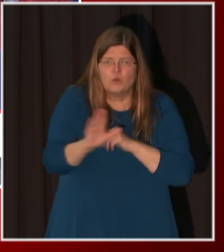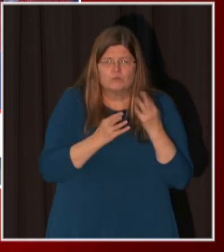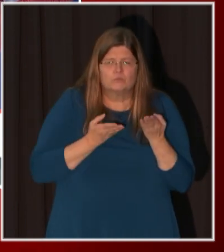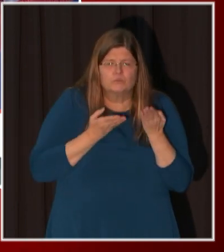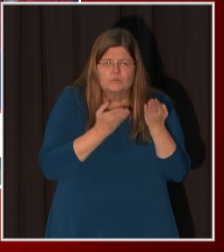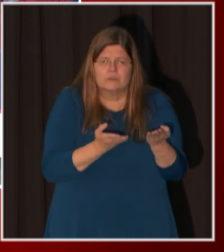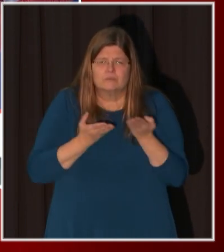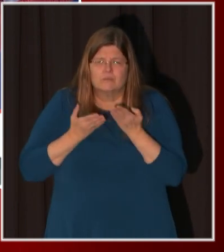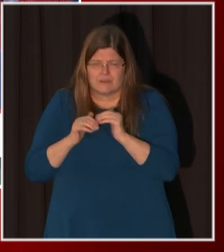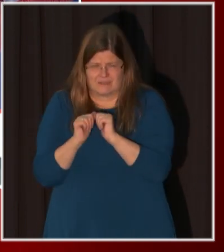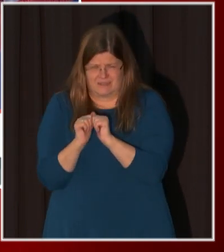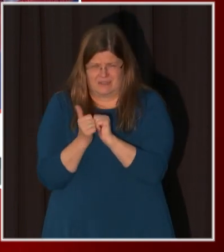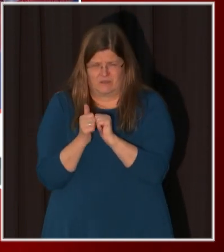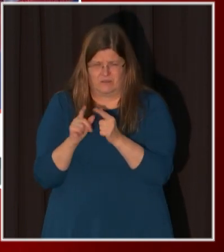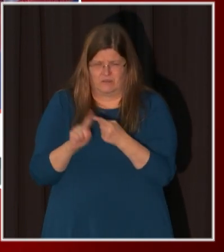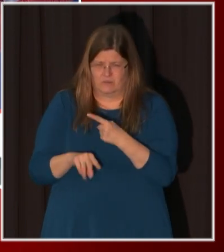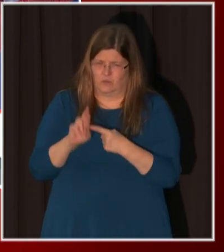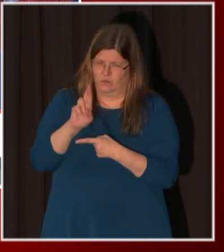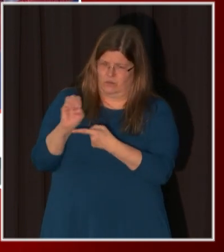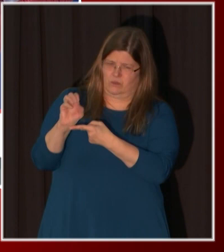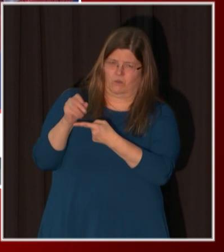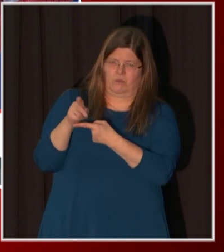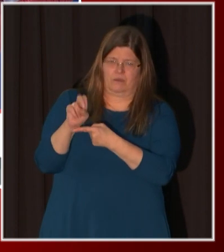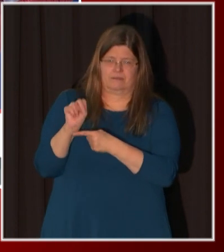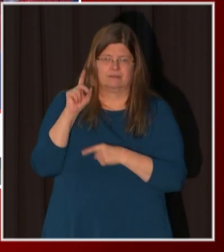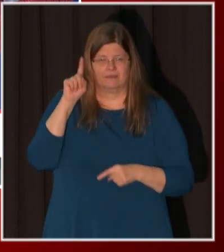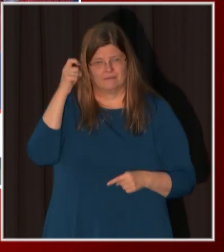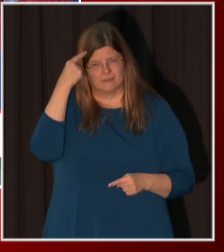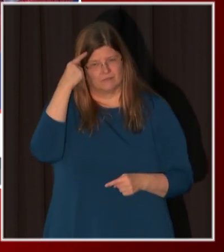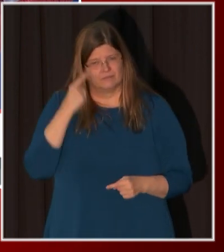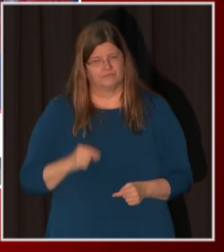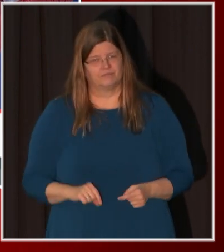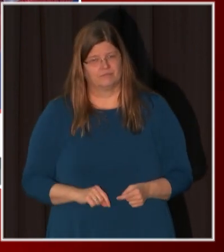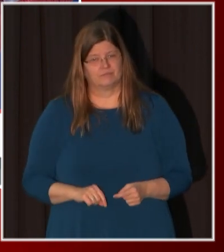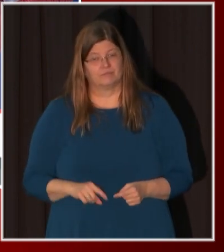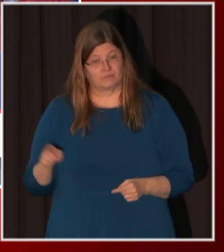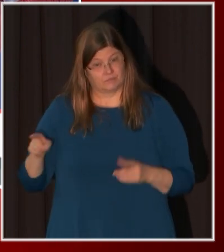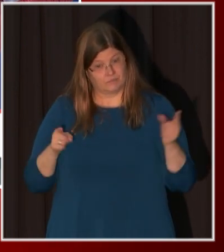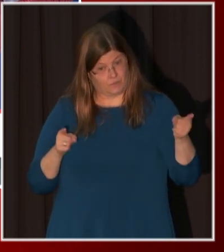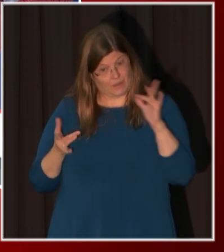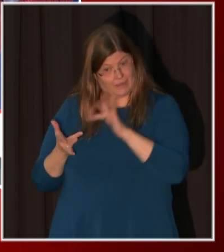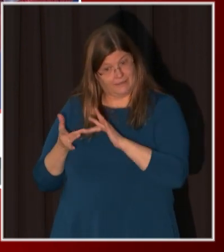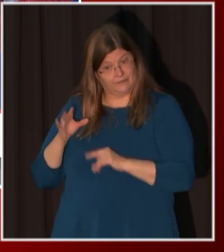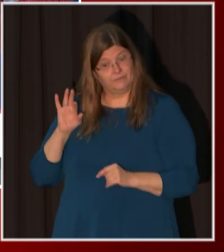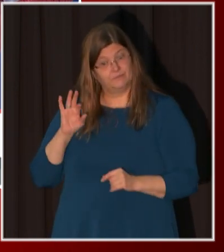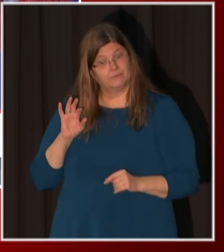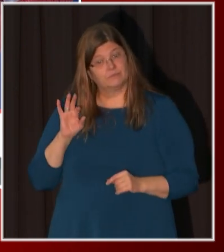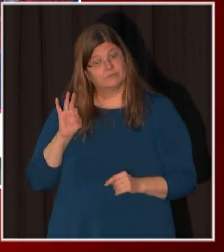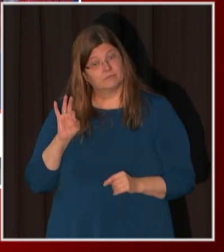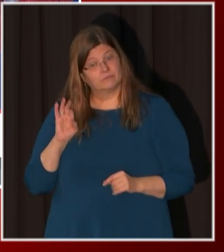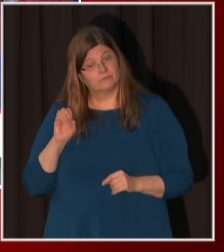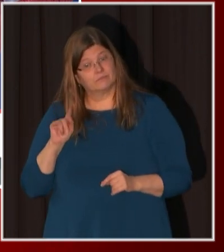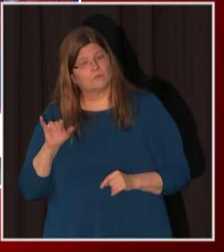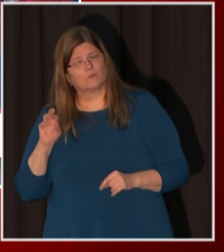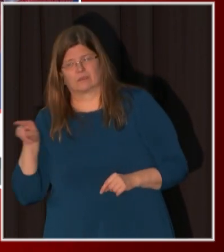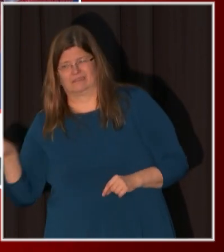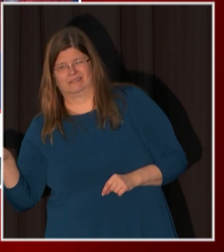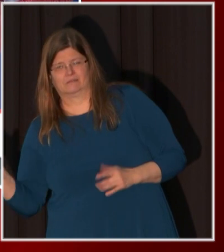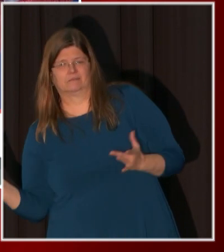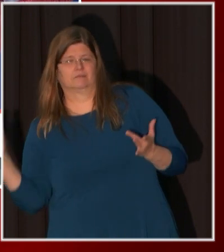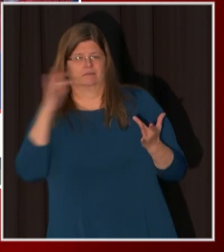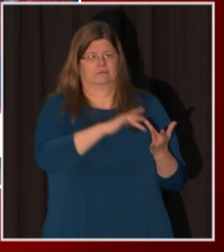reopen. And did you reach out to Fenty, or did he reach out to you? And is he back in DC now? I reached out to Fenty,